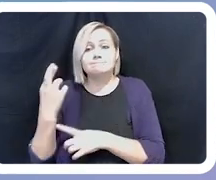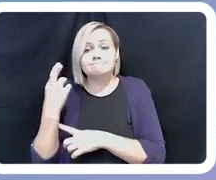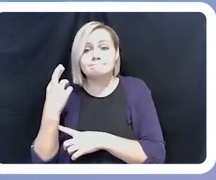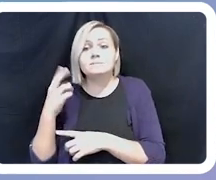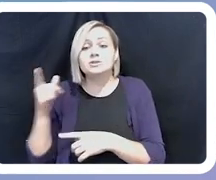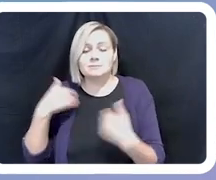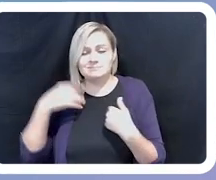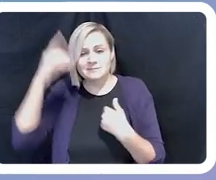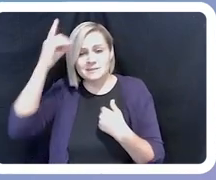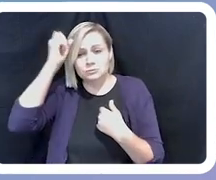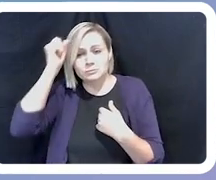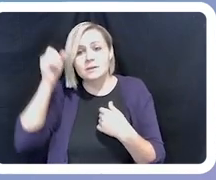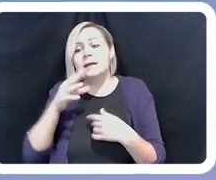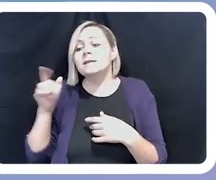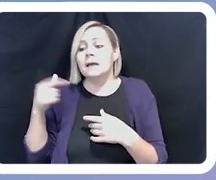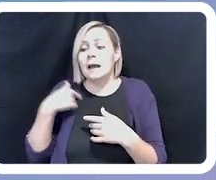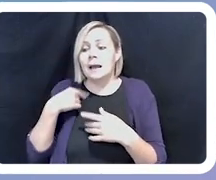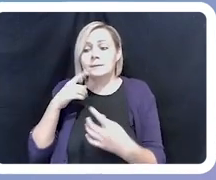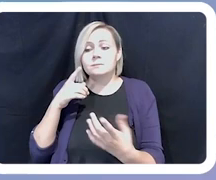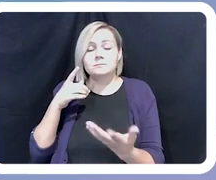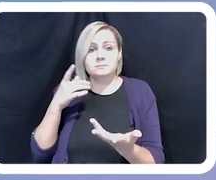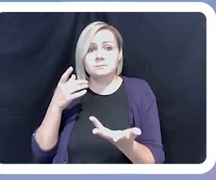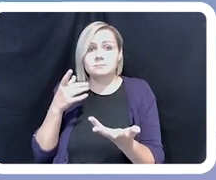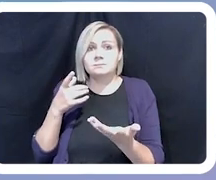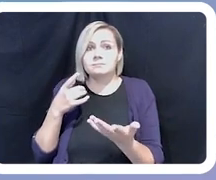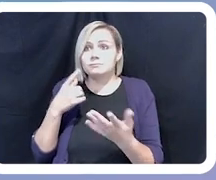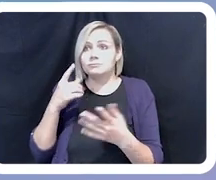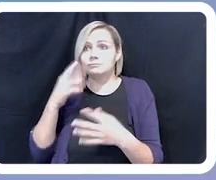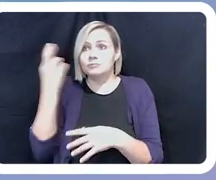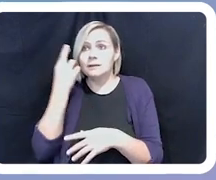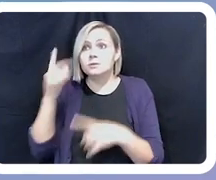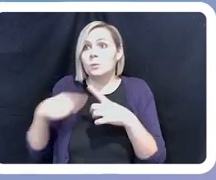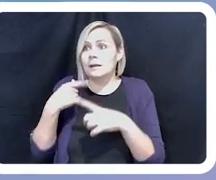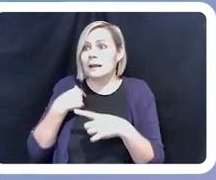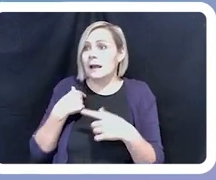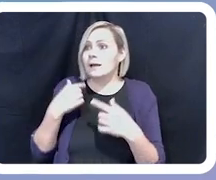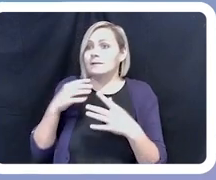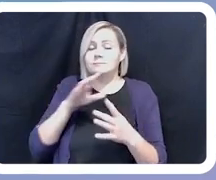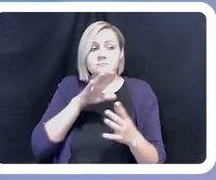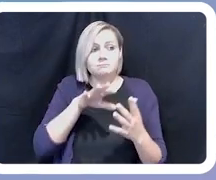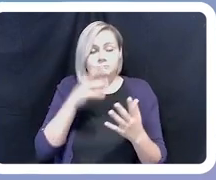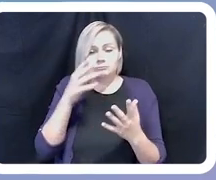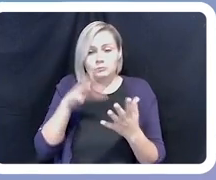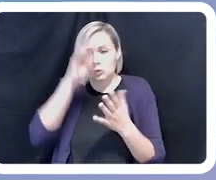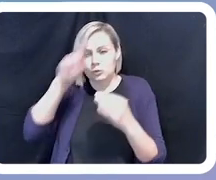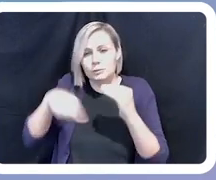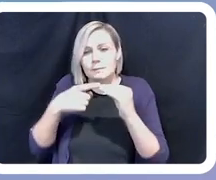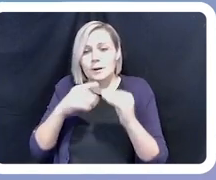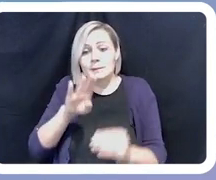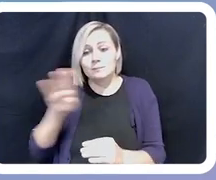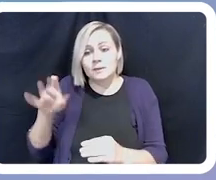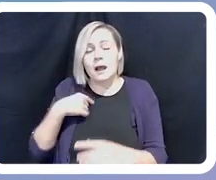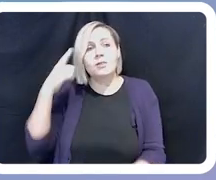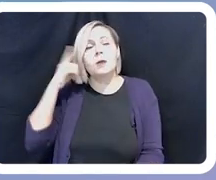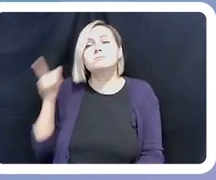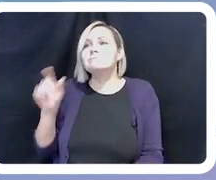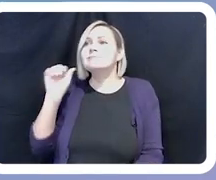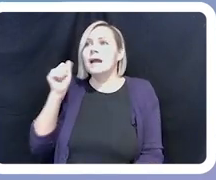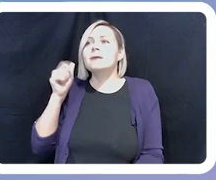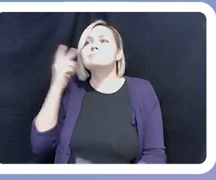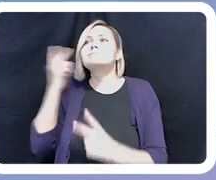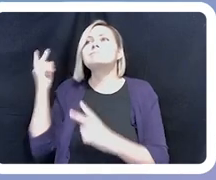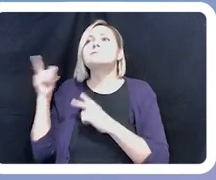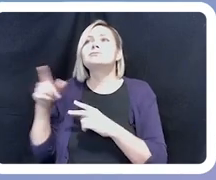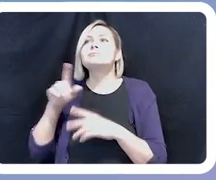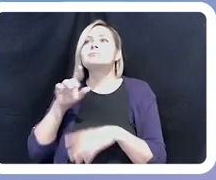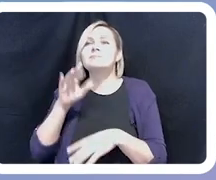I said, when I found out about Best Buddies, I said, my aunt would have loved this organization. It had not been